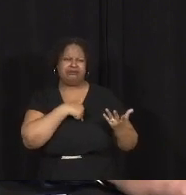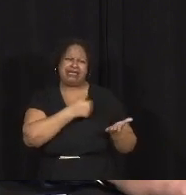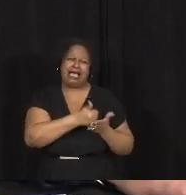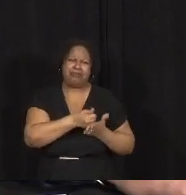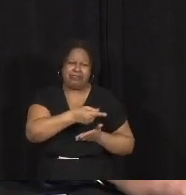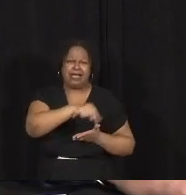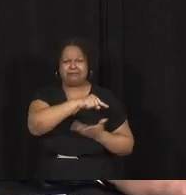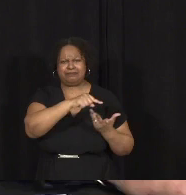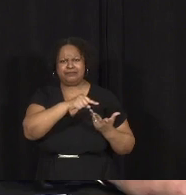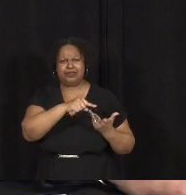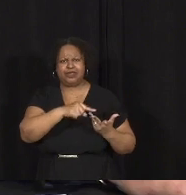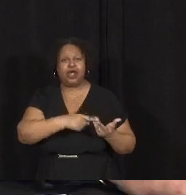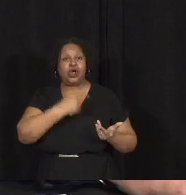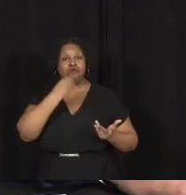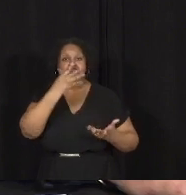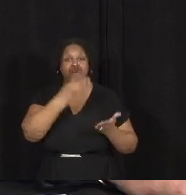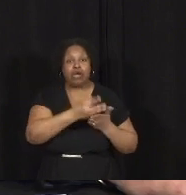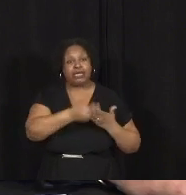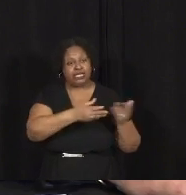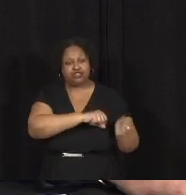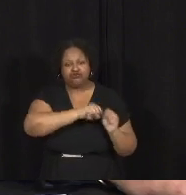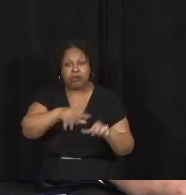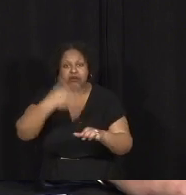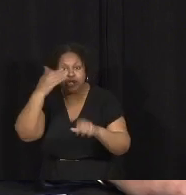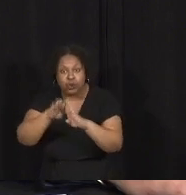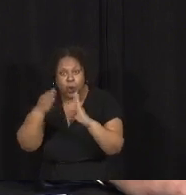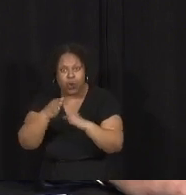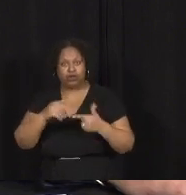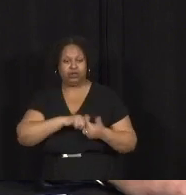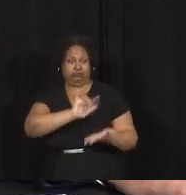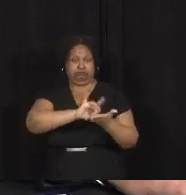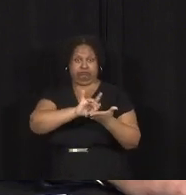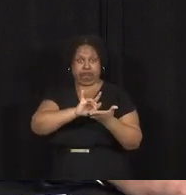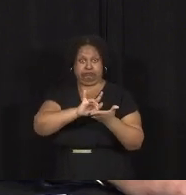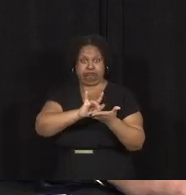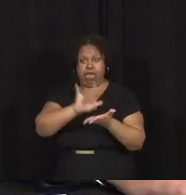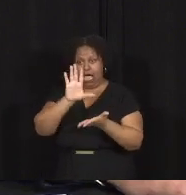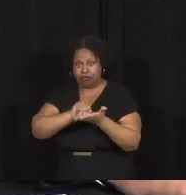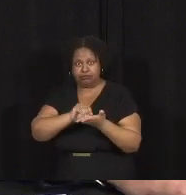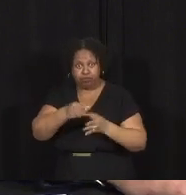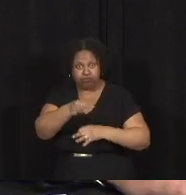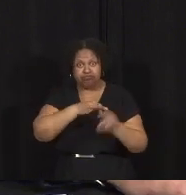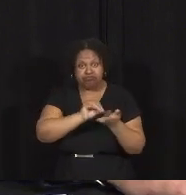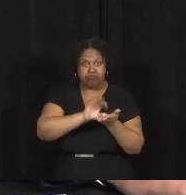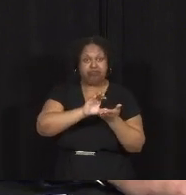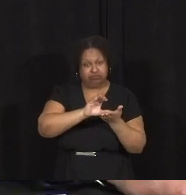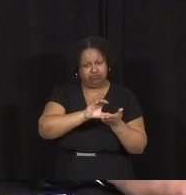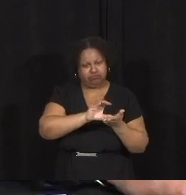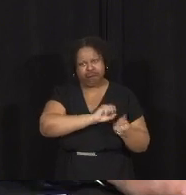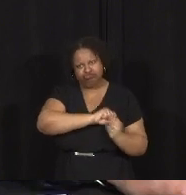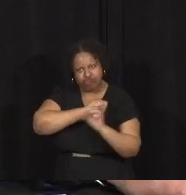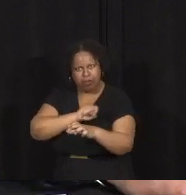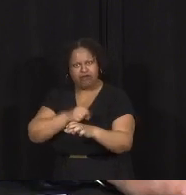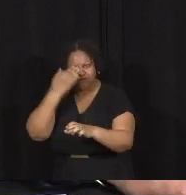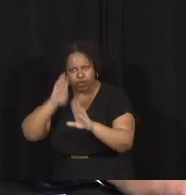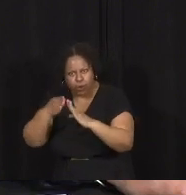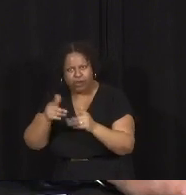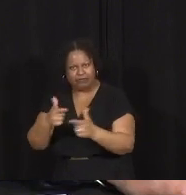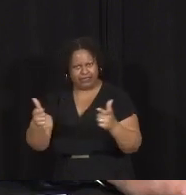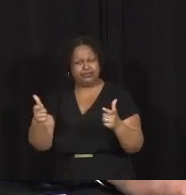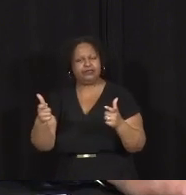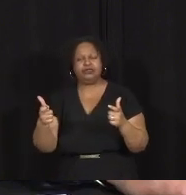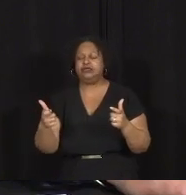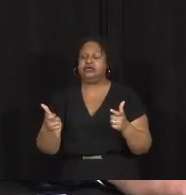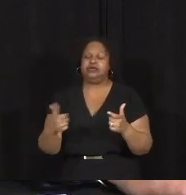them. Please drop pharmacy supplies for them. Please help them to do what I'm sure they want to do, which is